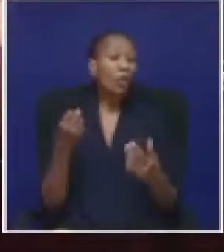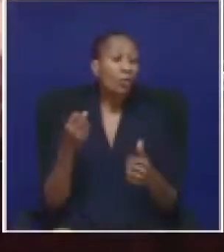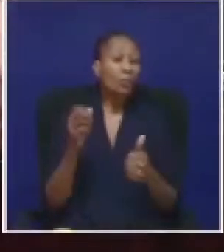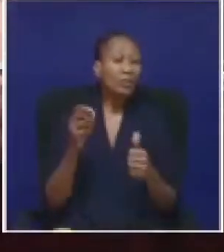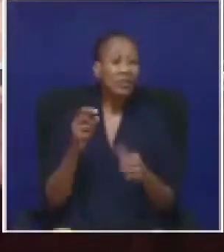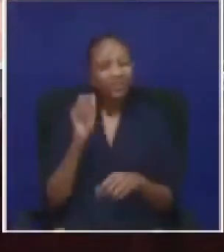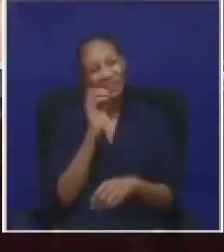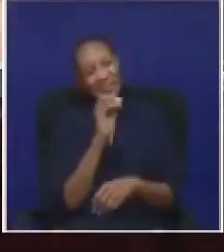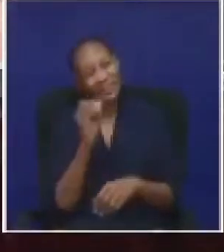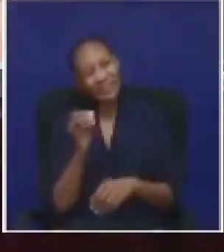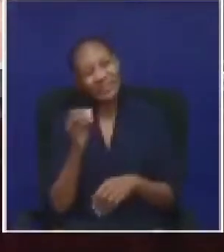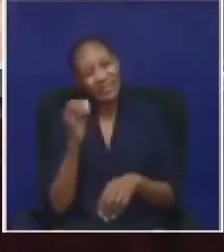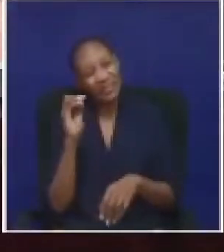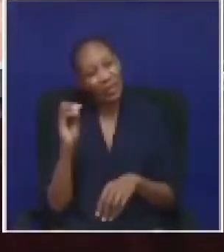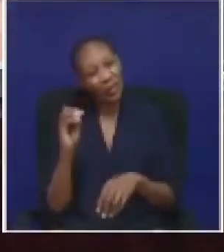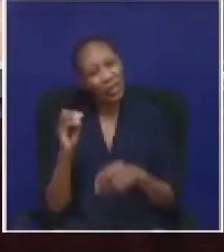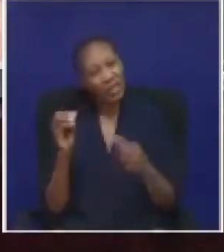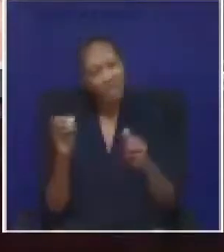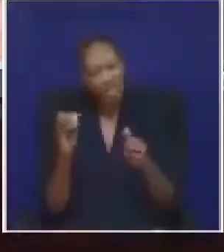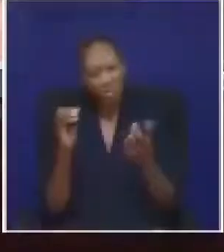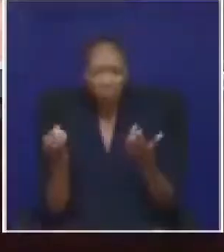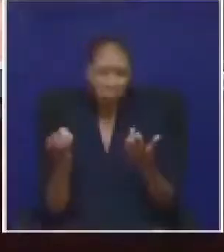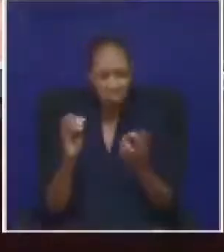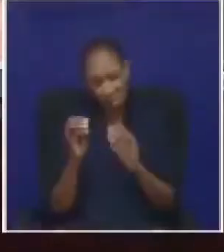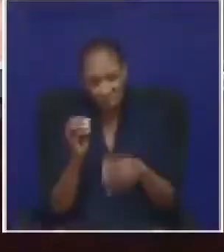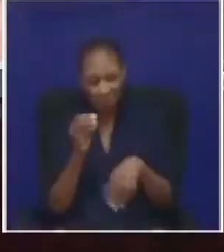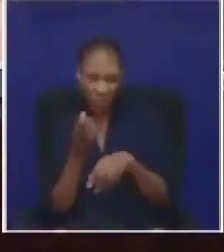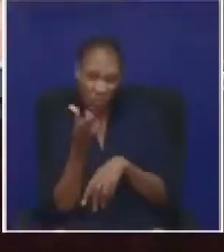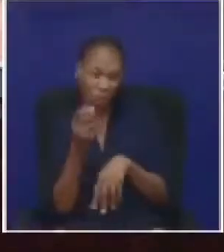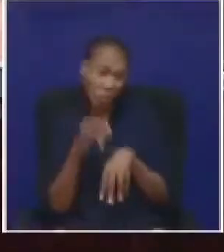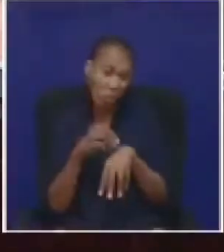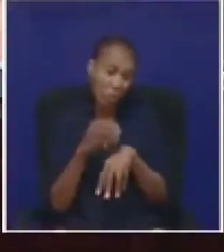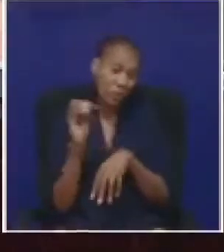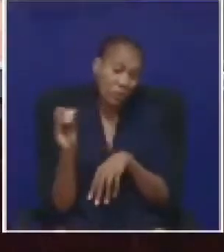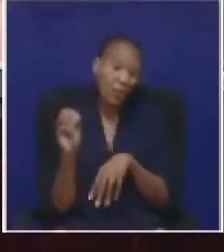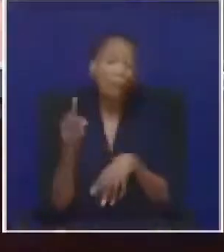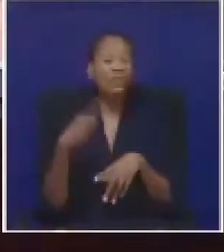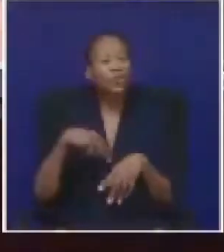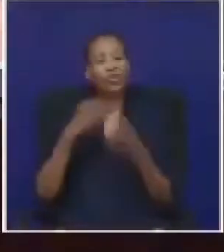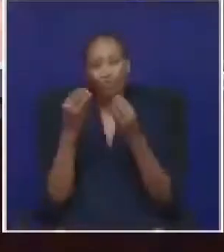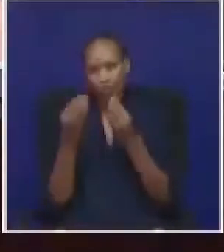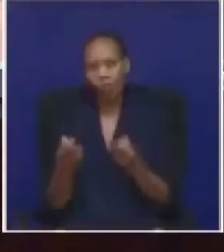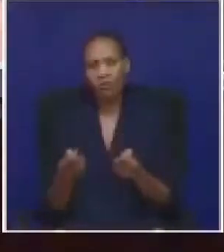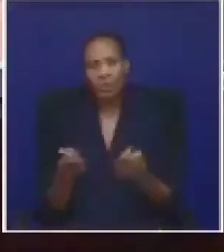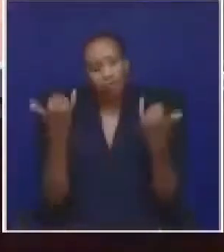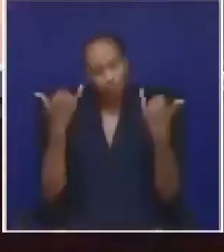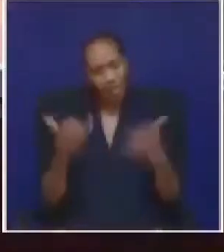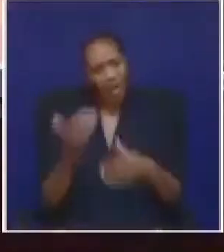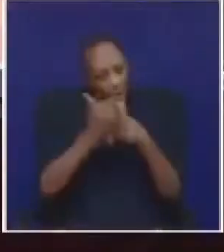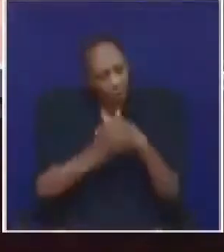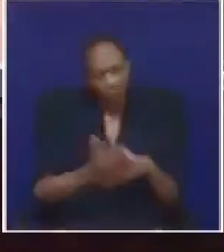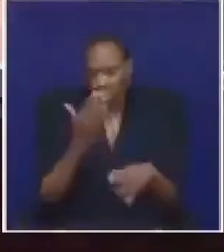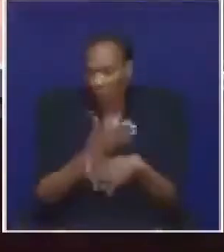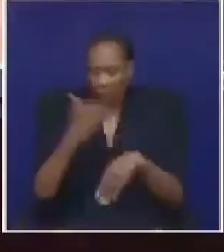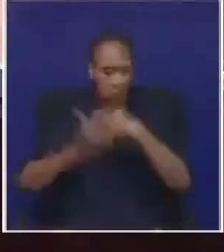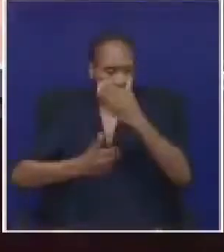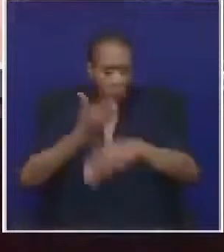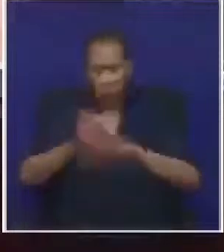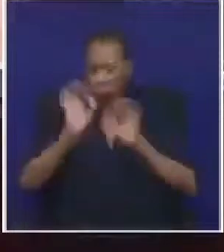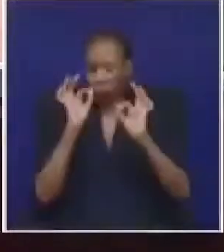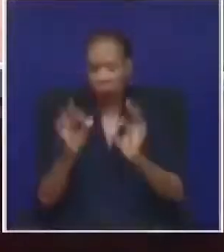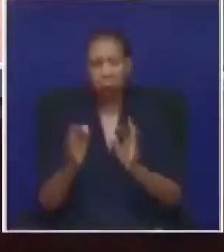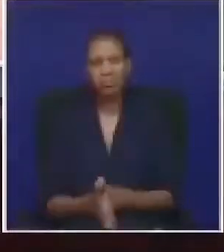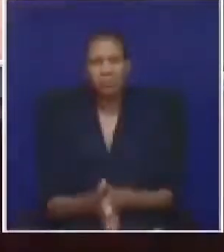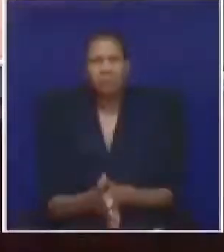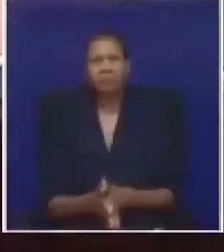a bit of time, but it's now resolved. So it's all system go. Asulungisa